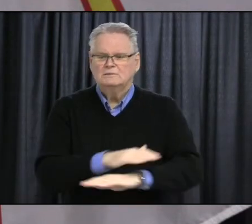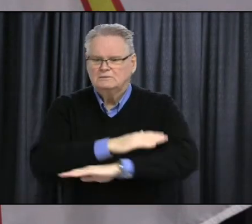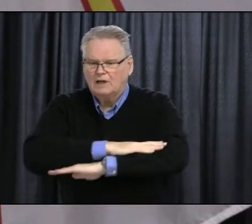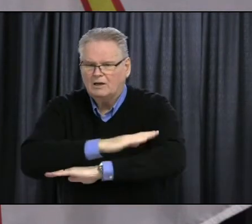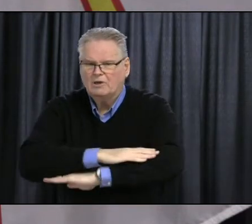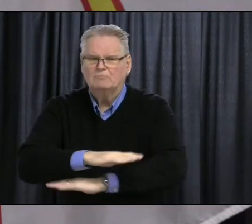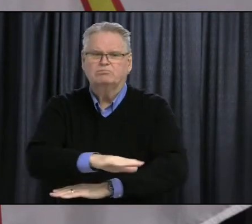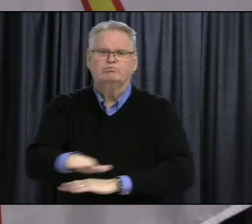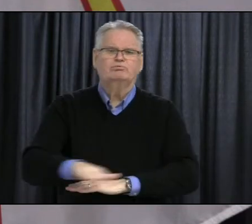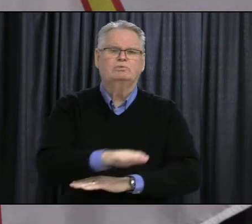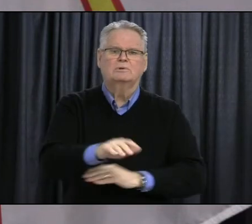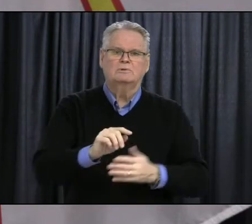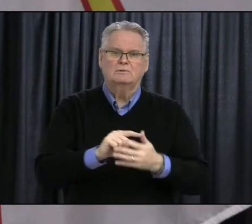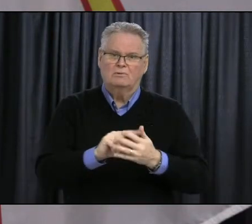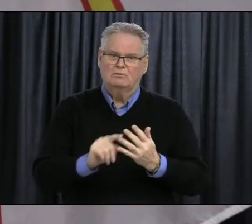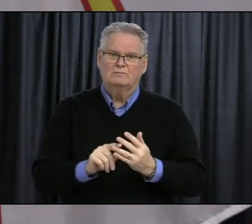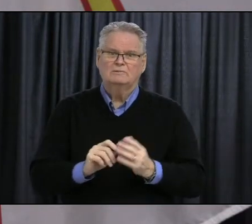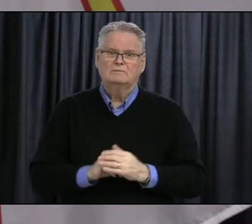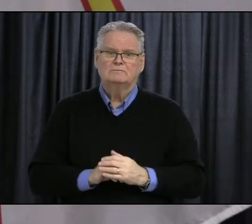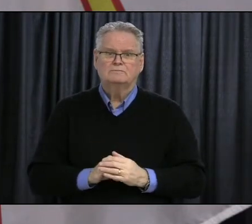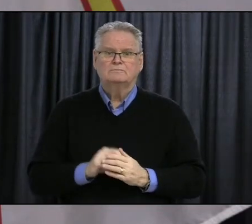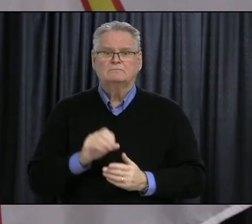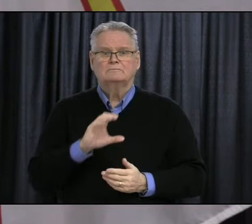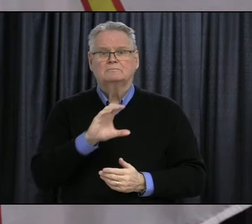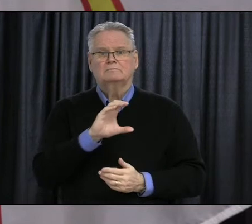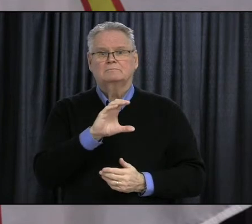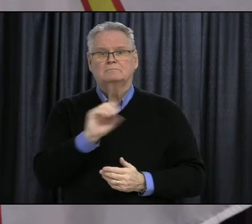companies refer to when they're talking about a deep cleaning, but